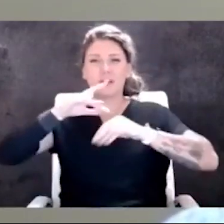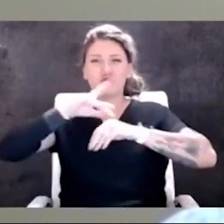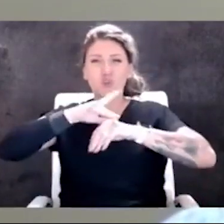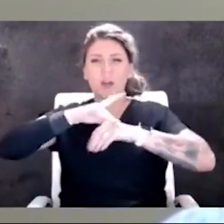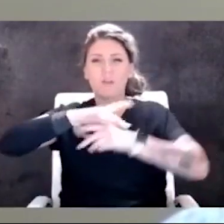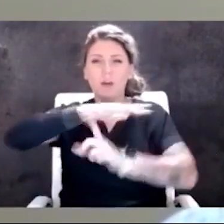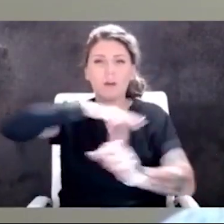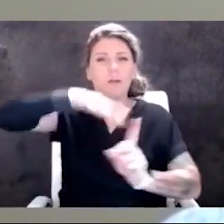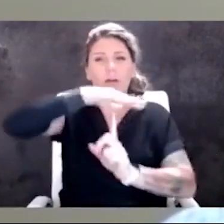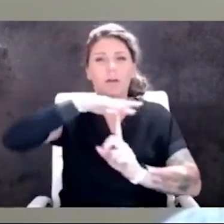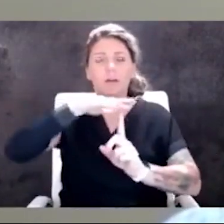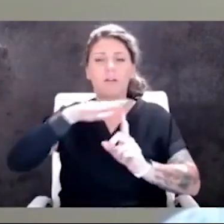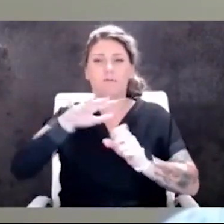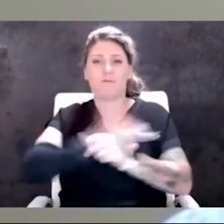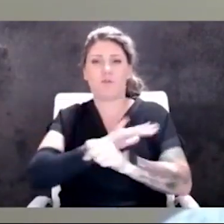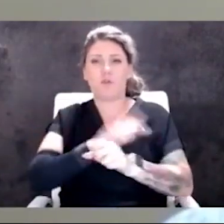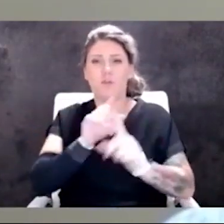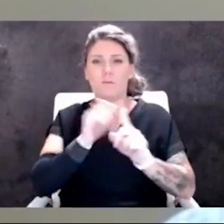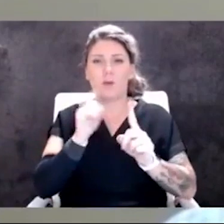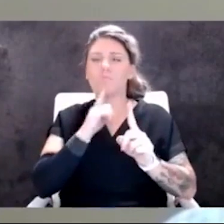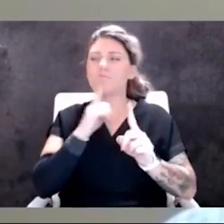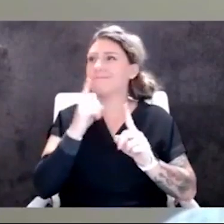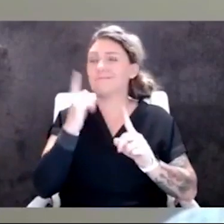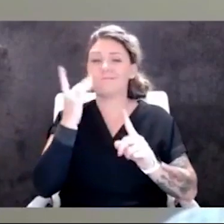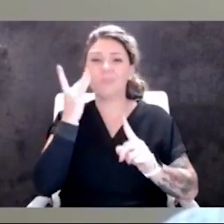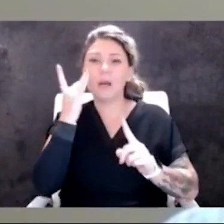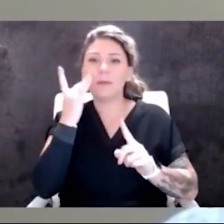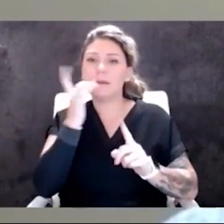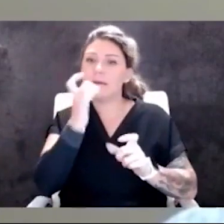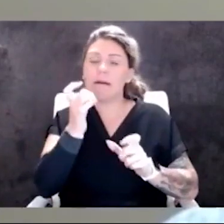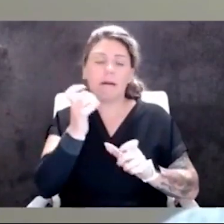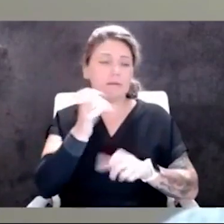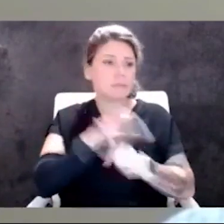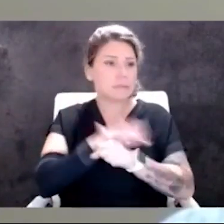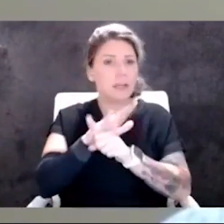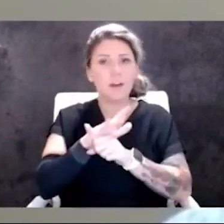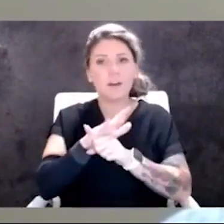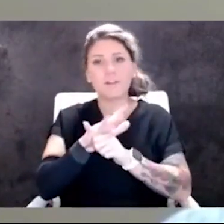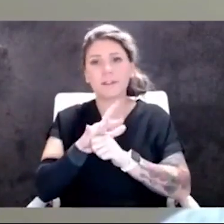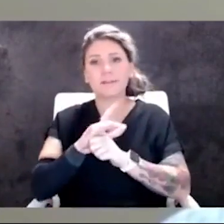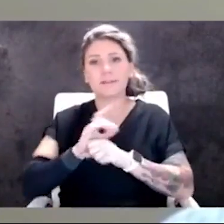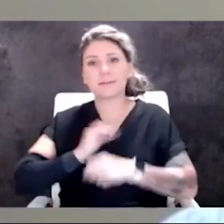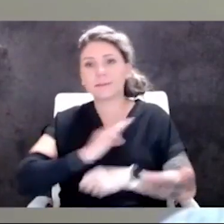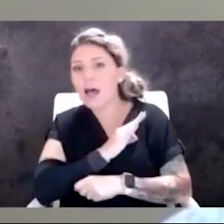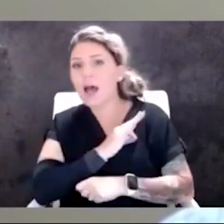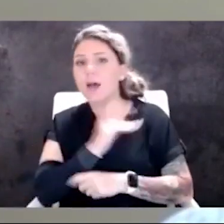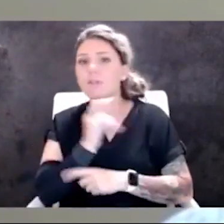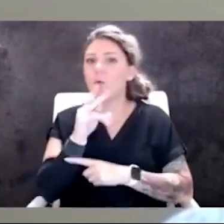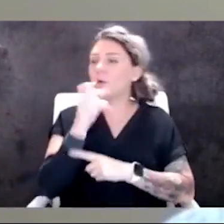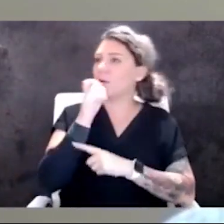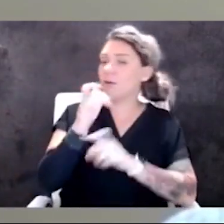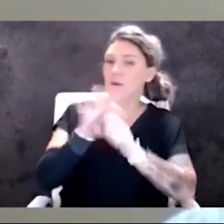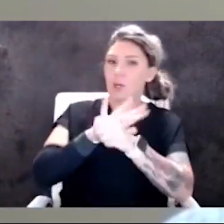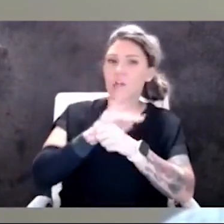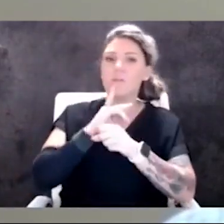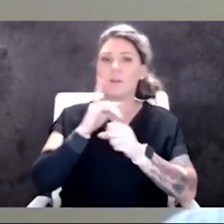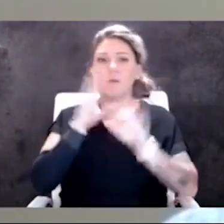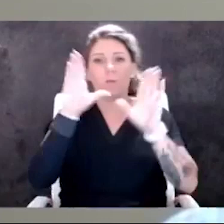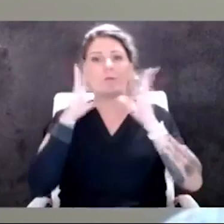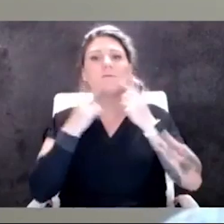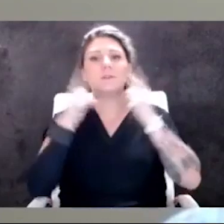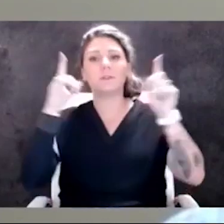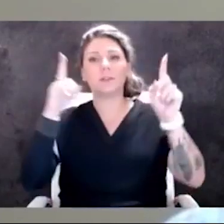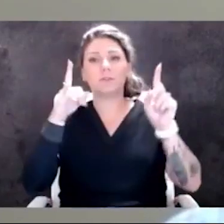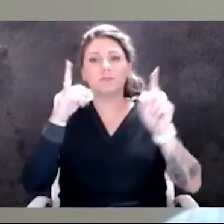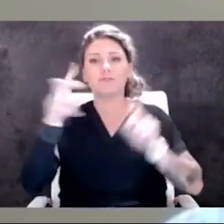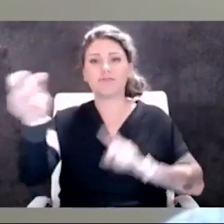from staffing components or from COVID volume. Our non-COVID patients have had good success getting transported to